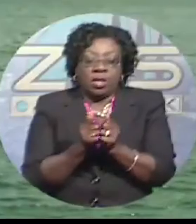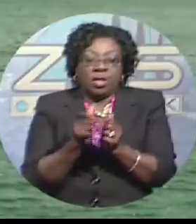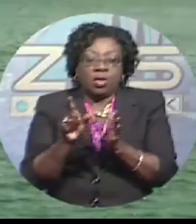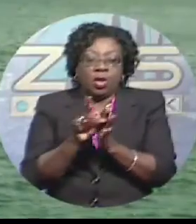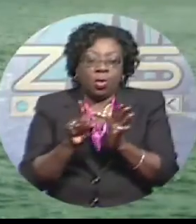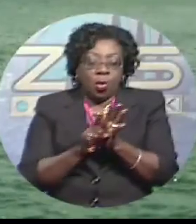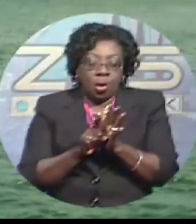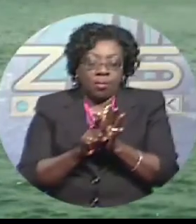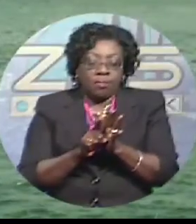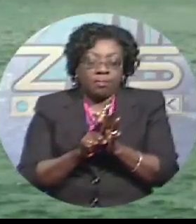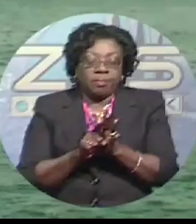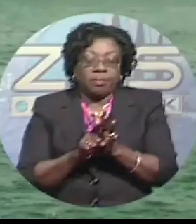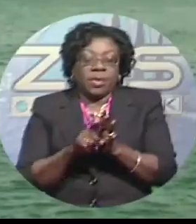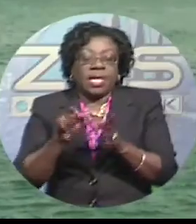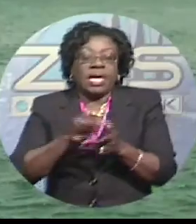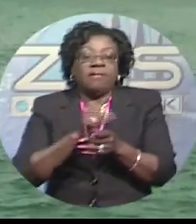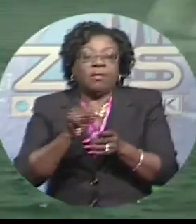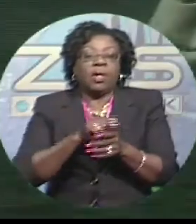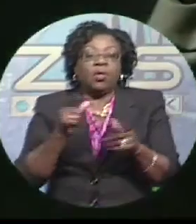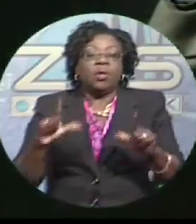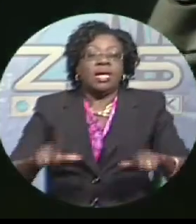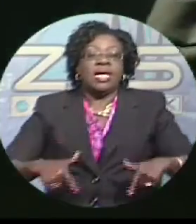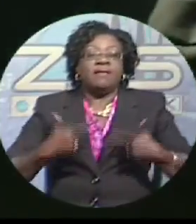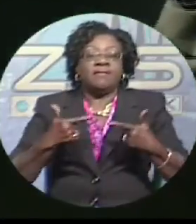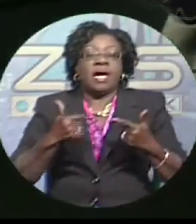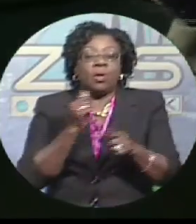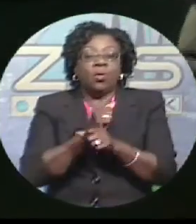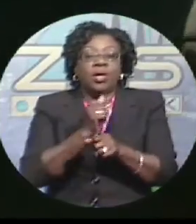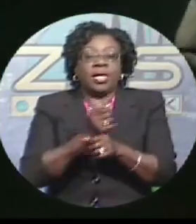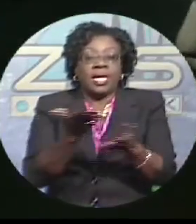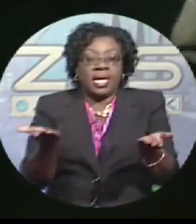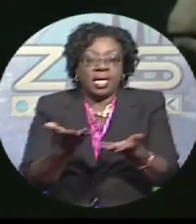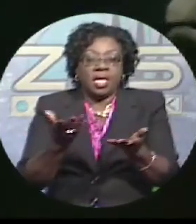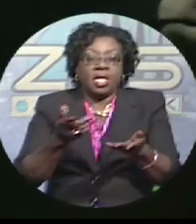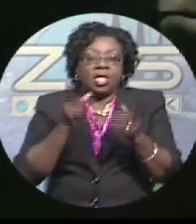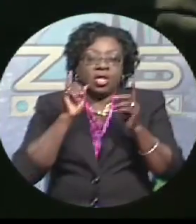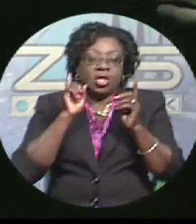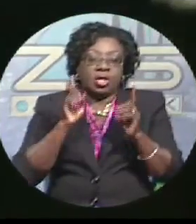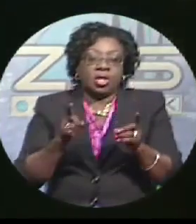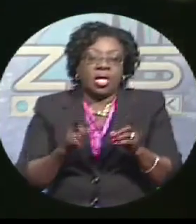reminded that everyone who lives and works here should have evidence of that right to be here.